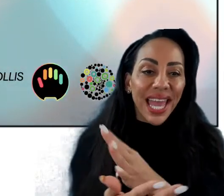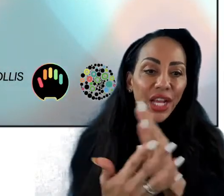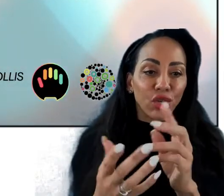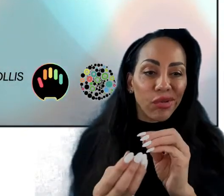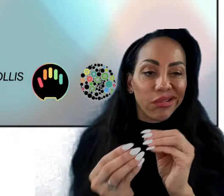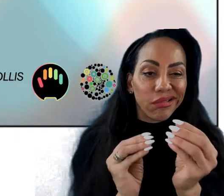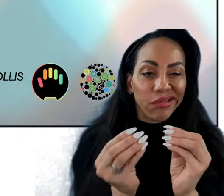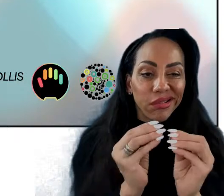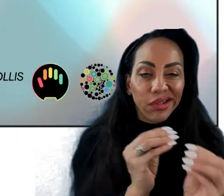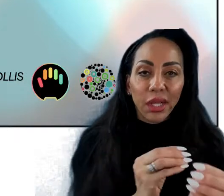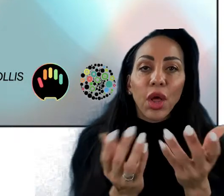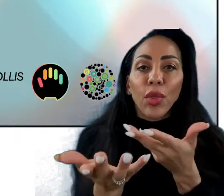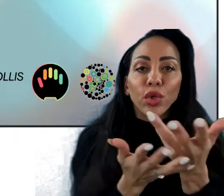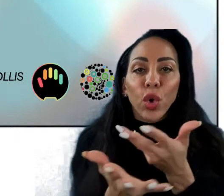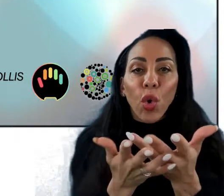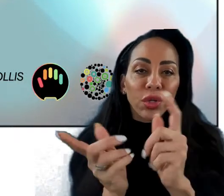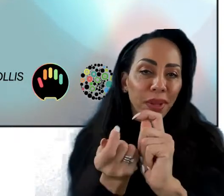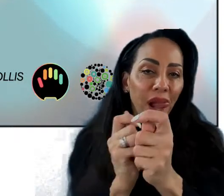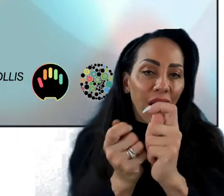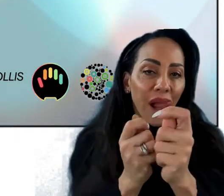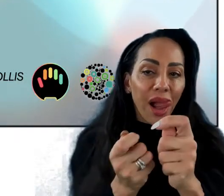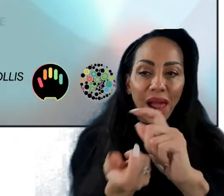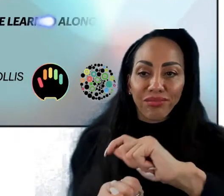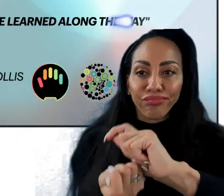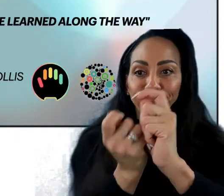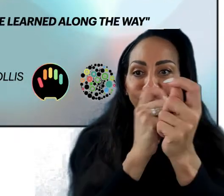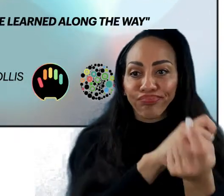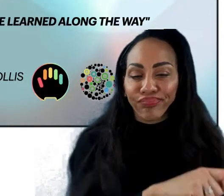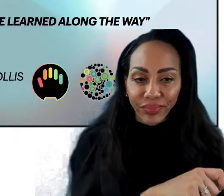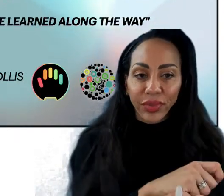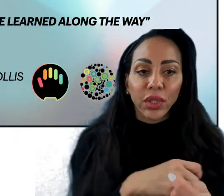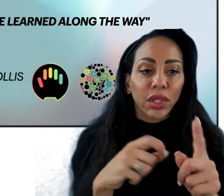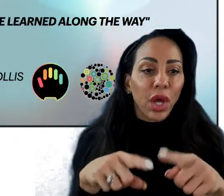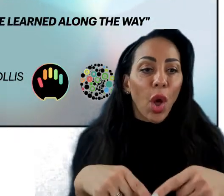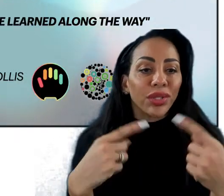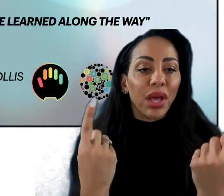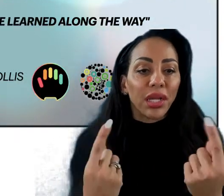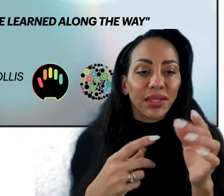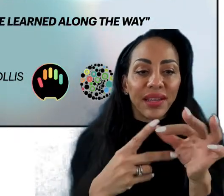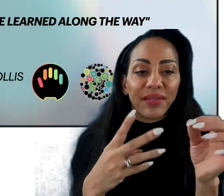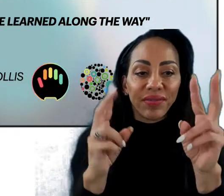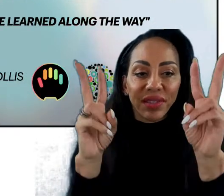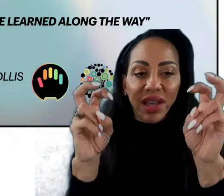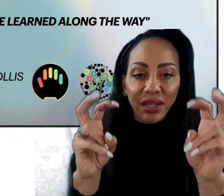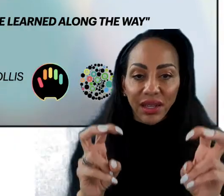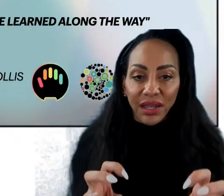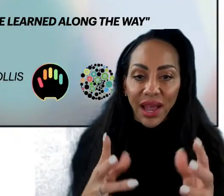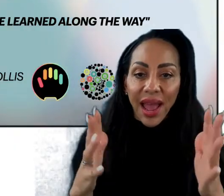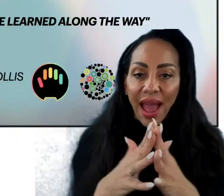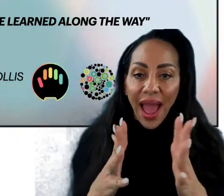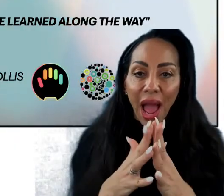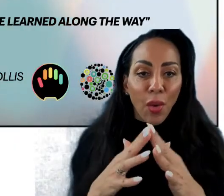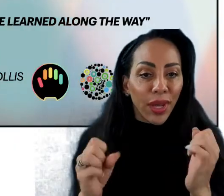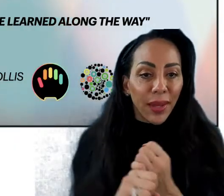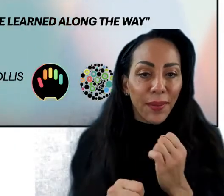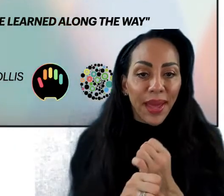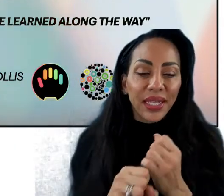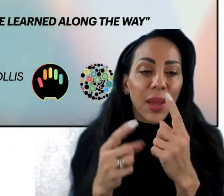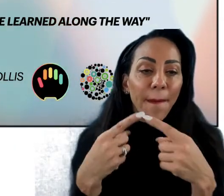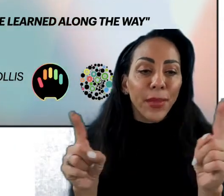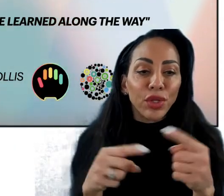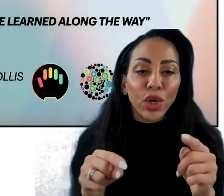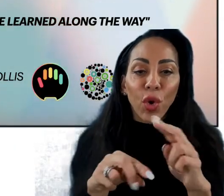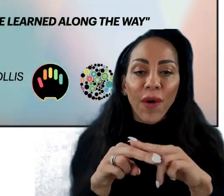of revisions and a sort of evolution a bit. Alternative titles include How We Came to Make a Musical Fidget Toy, or my personal favourite, more